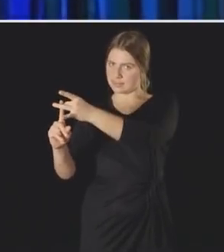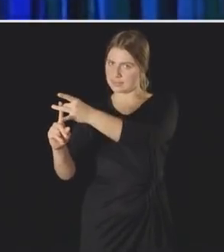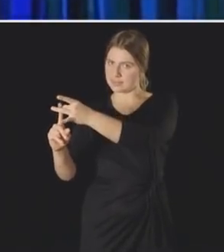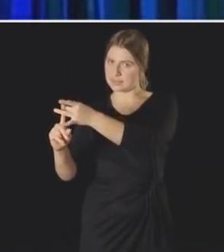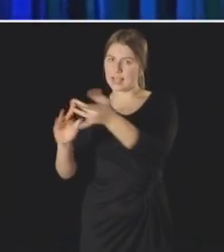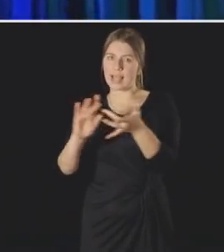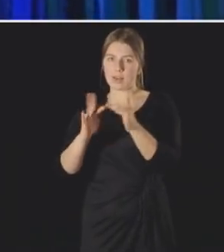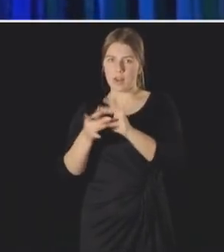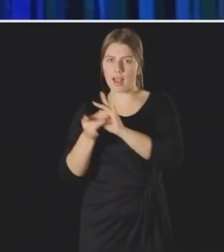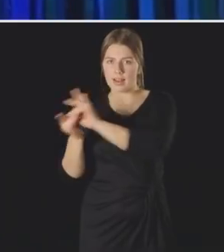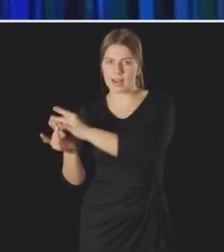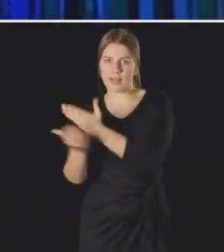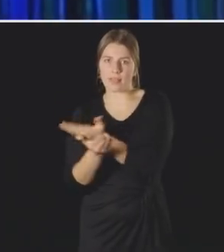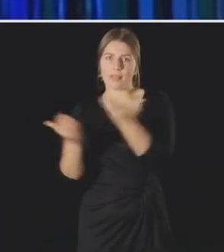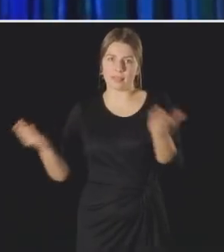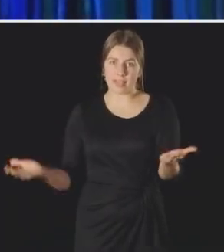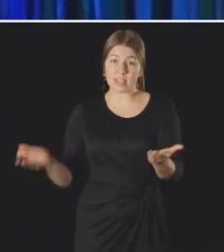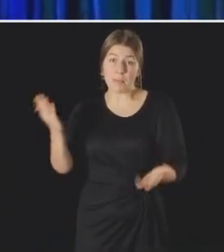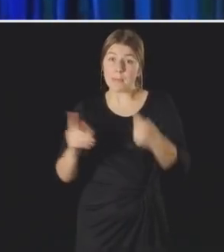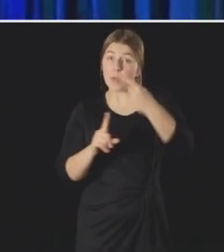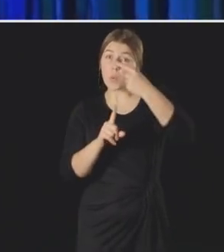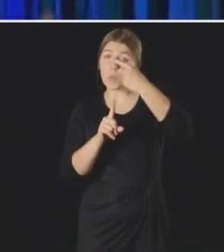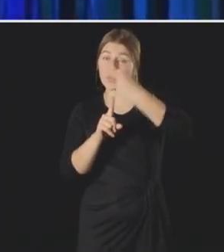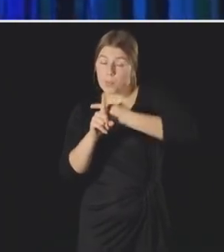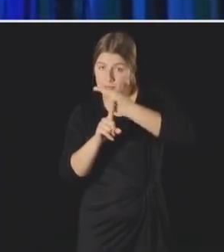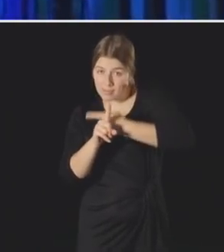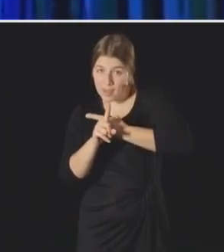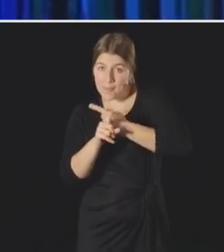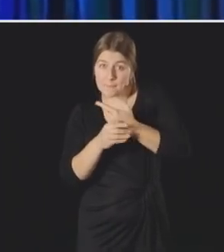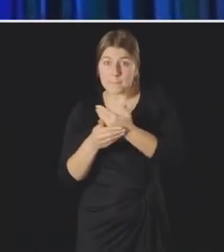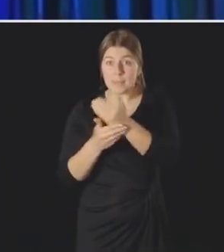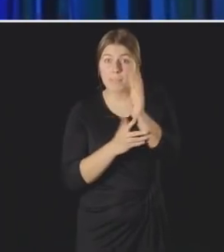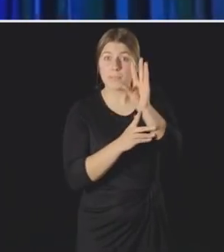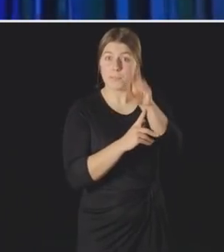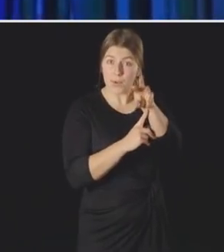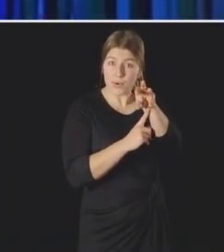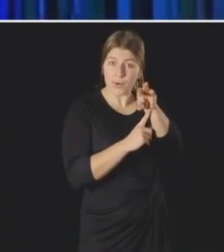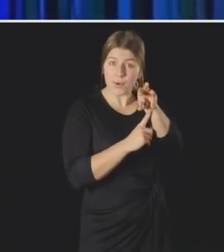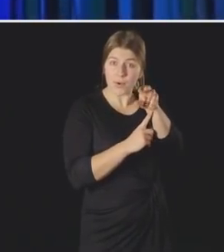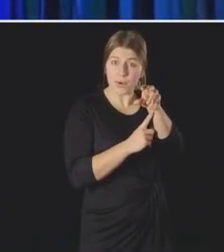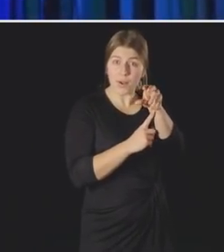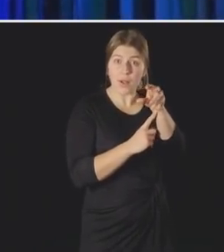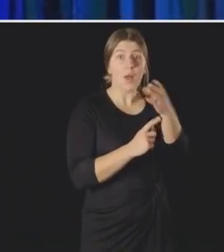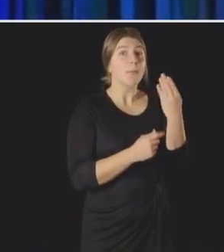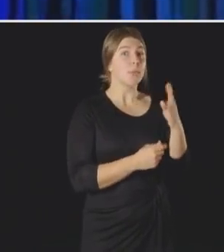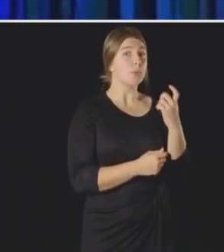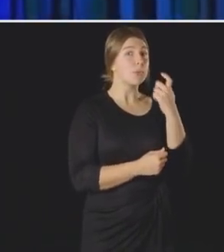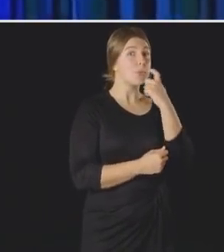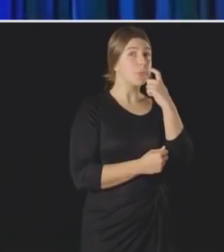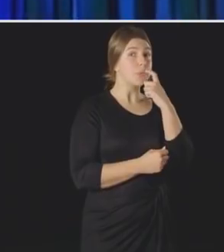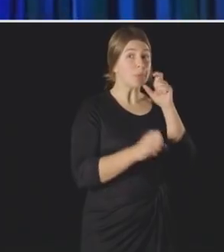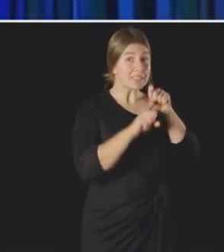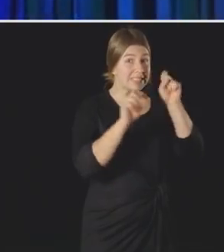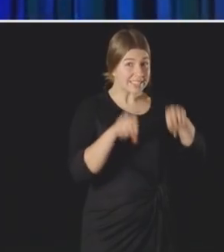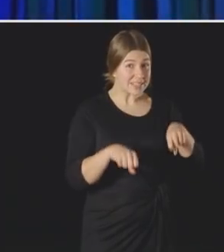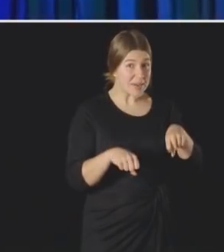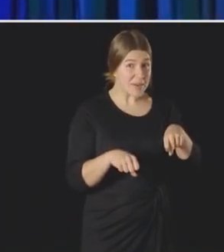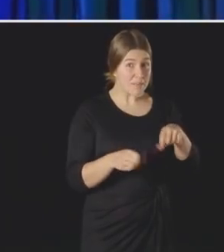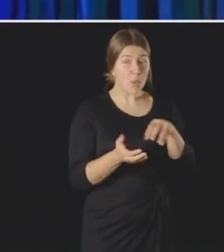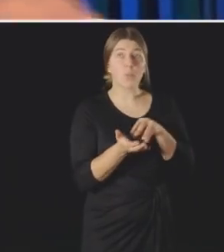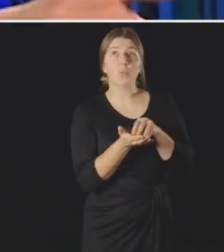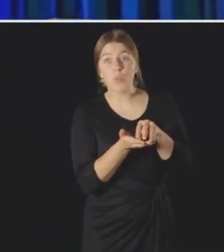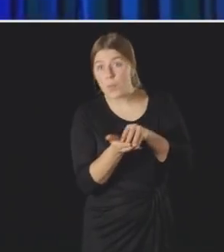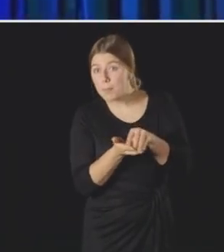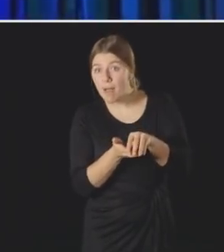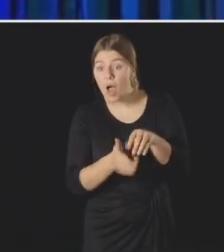Internet of Things devices could be your thermostat, your baby monitor, your car's Bluetooth phone system, your Roomba,